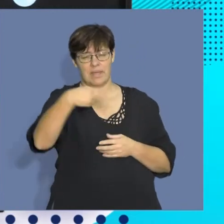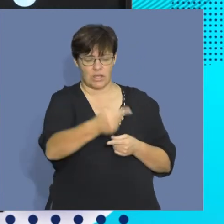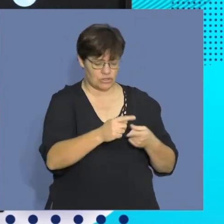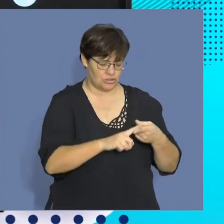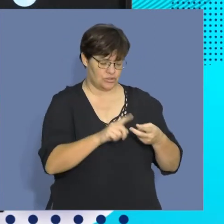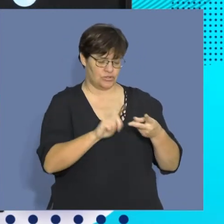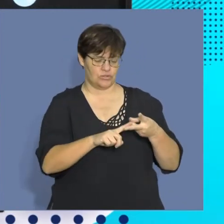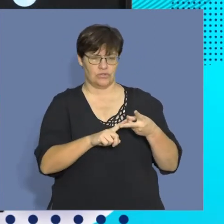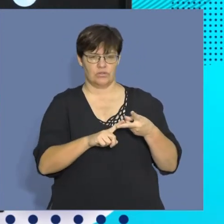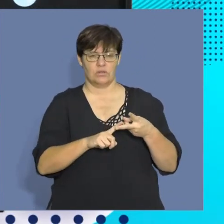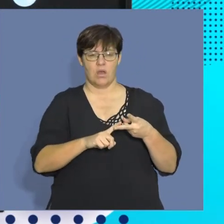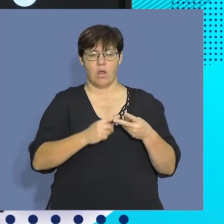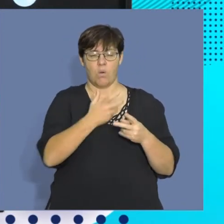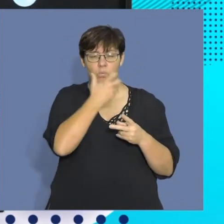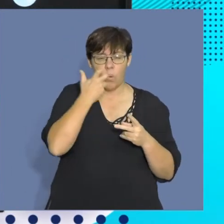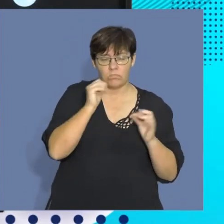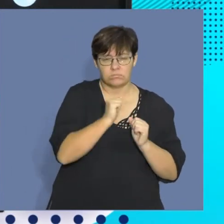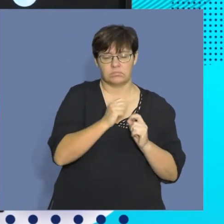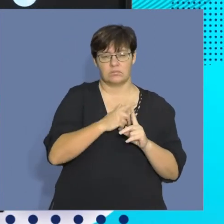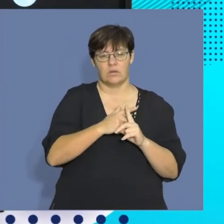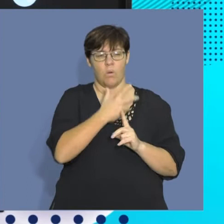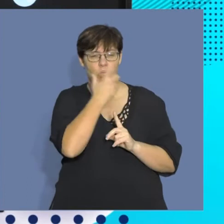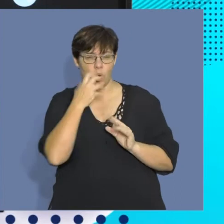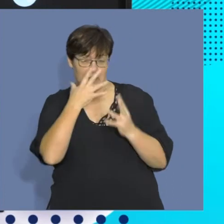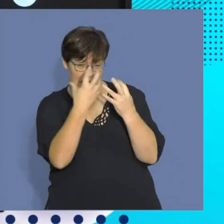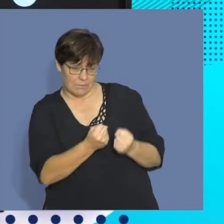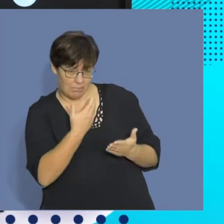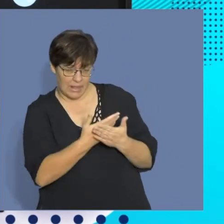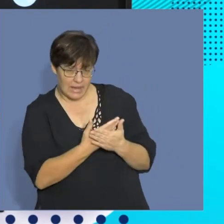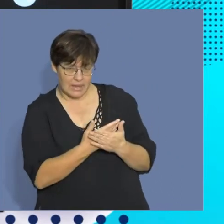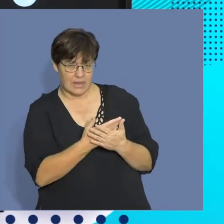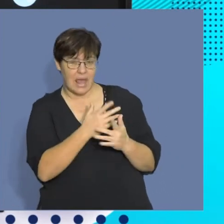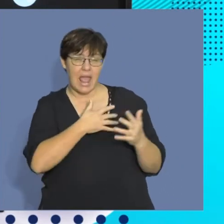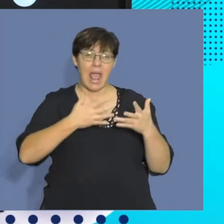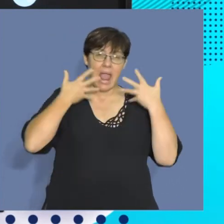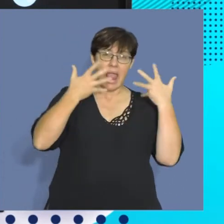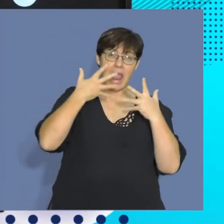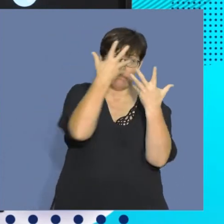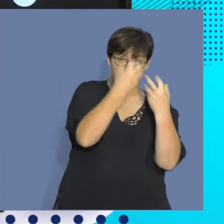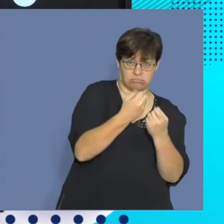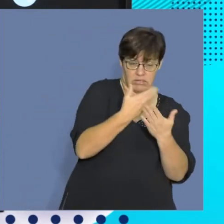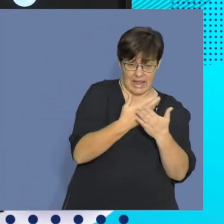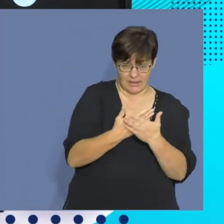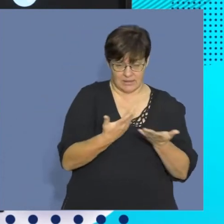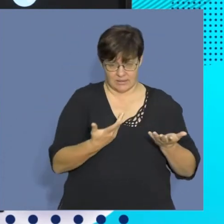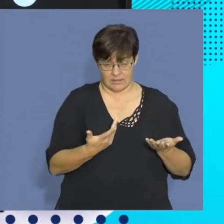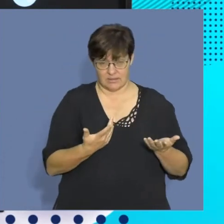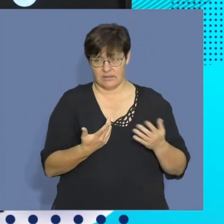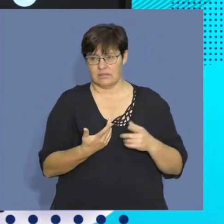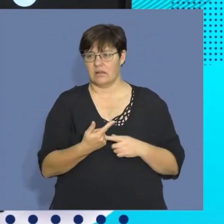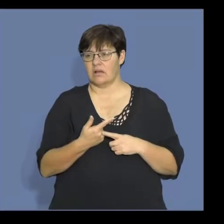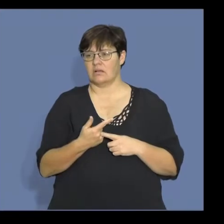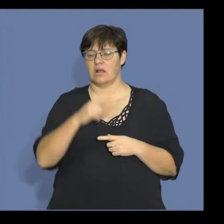the pH, the humus content, water retention capacity, the air retention capacity. So